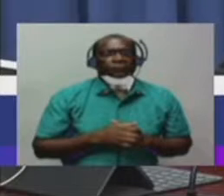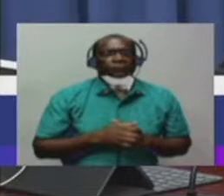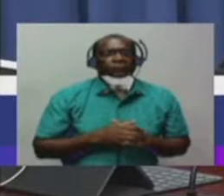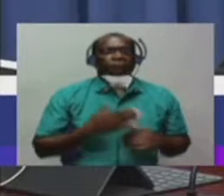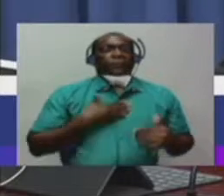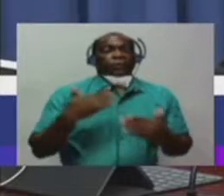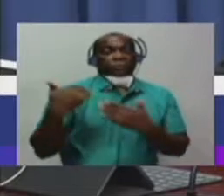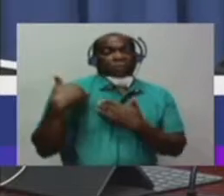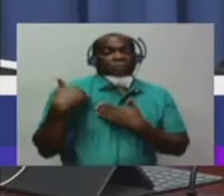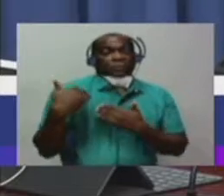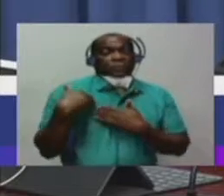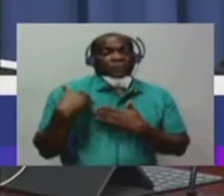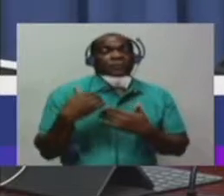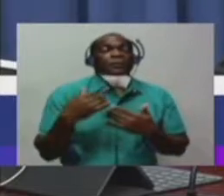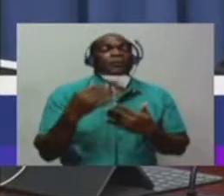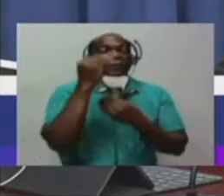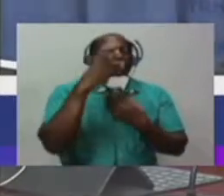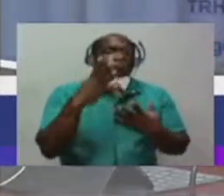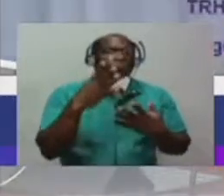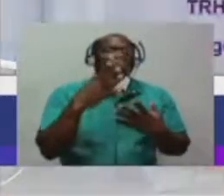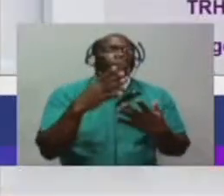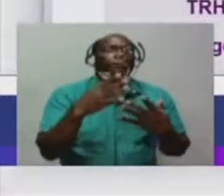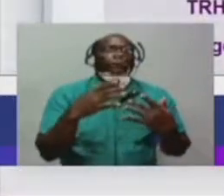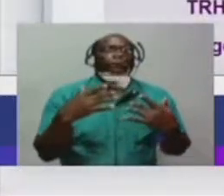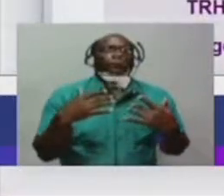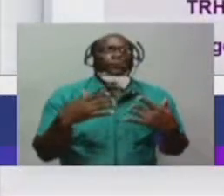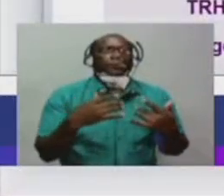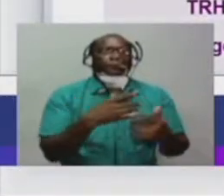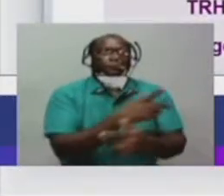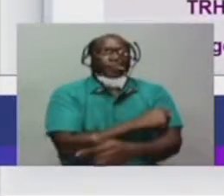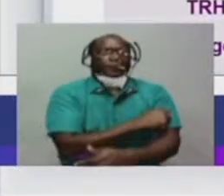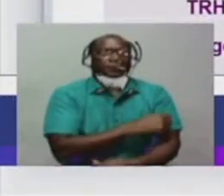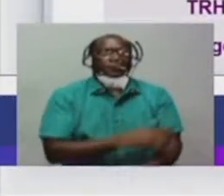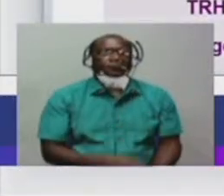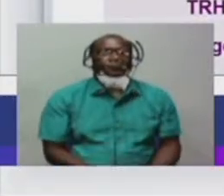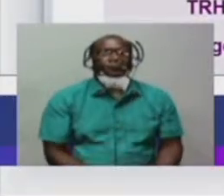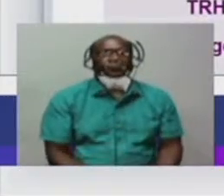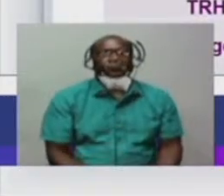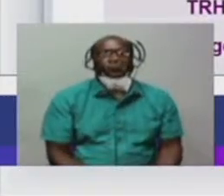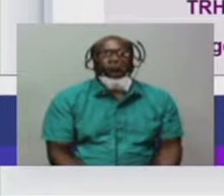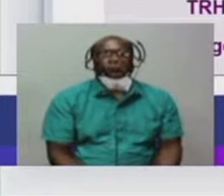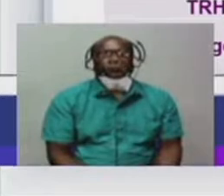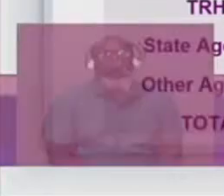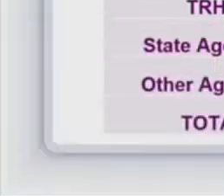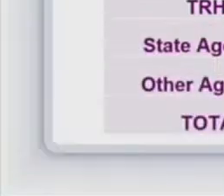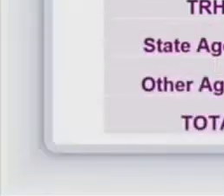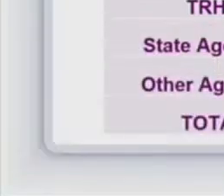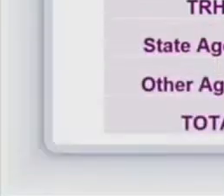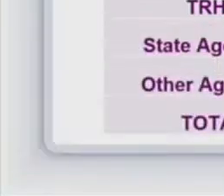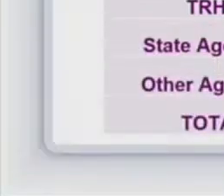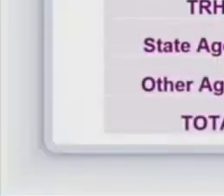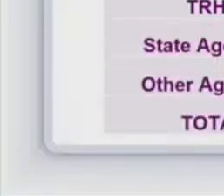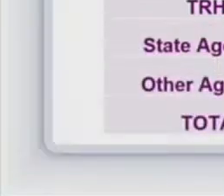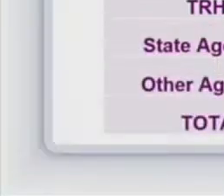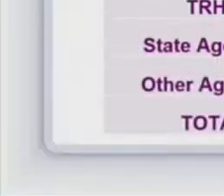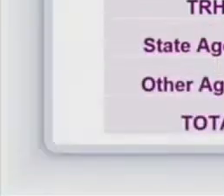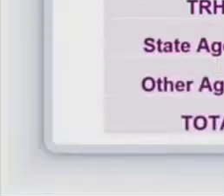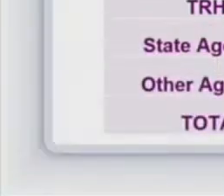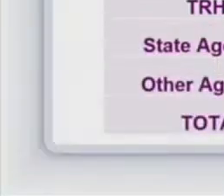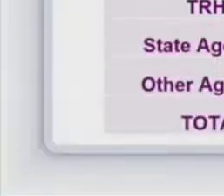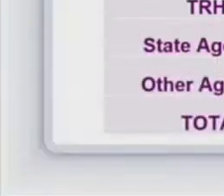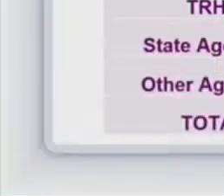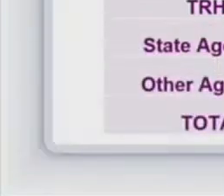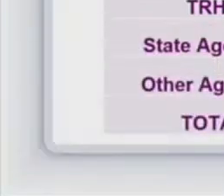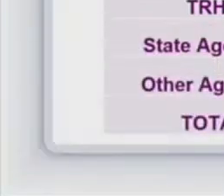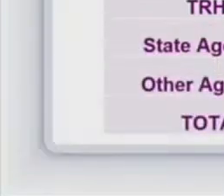vaccination program. Could we have the first slide up, please? And there it is. So, to date, we, under the